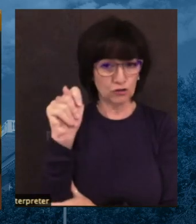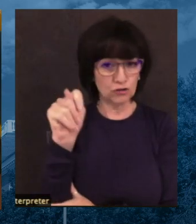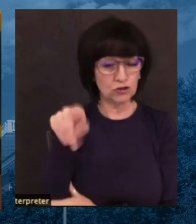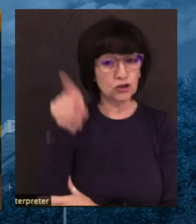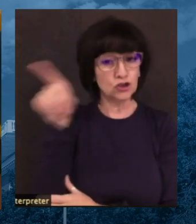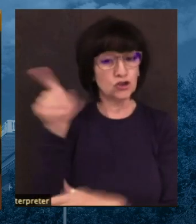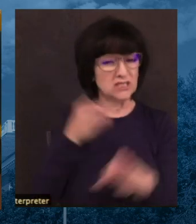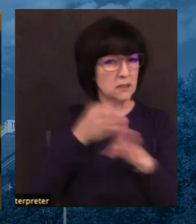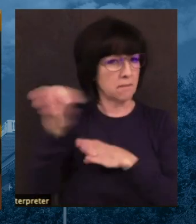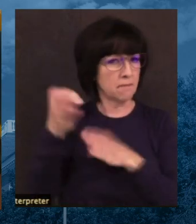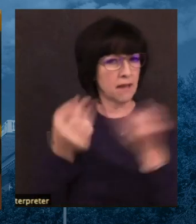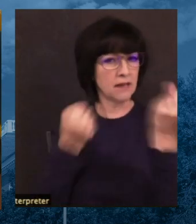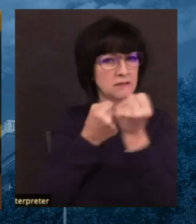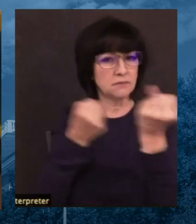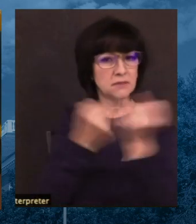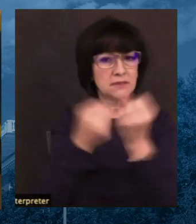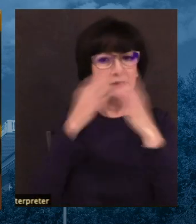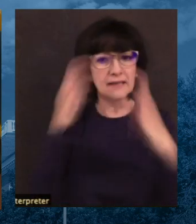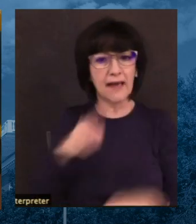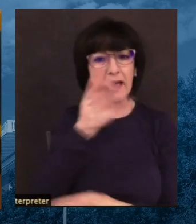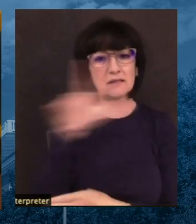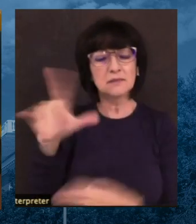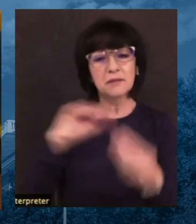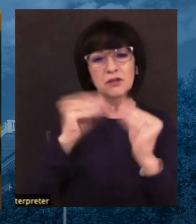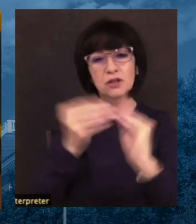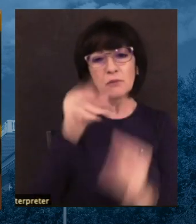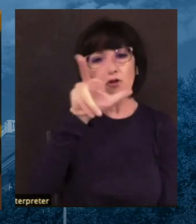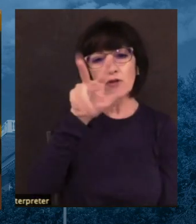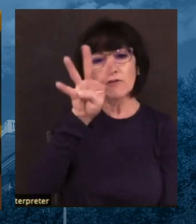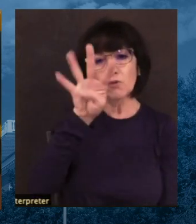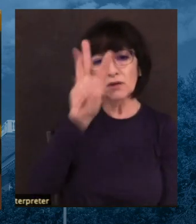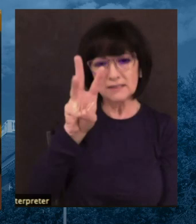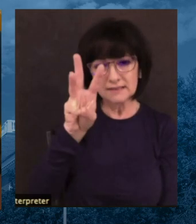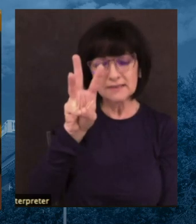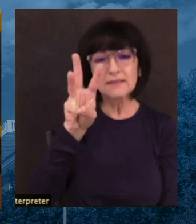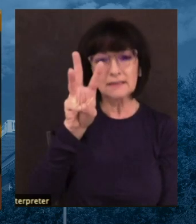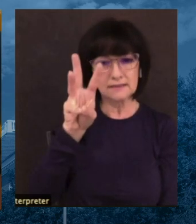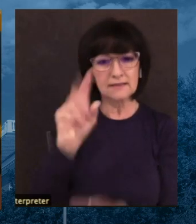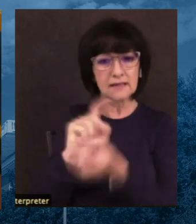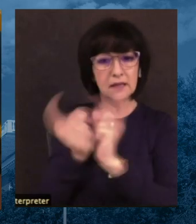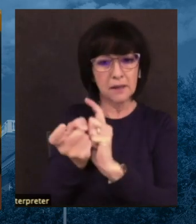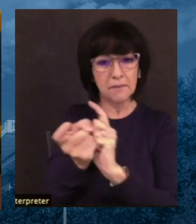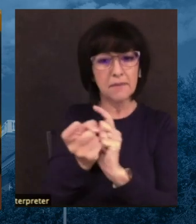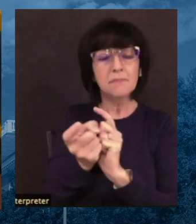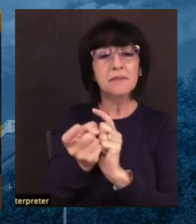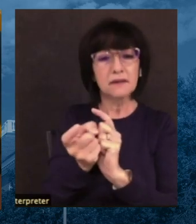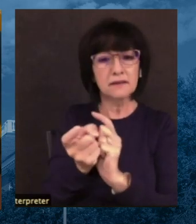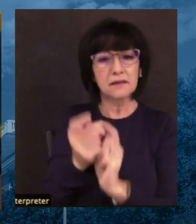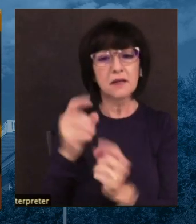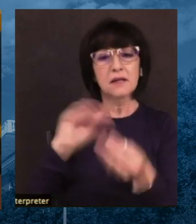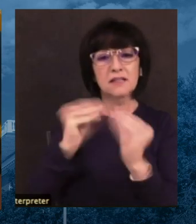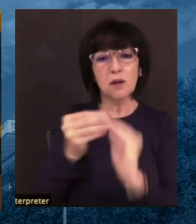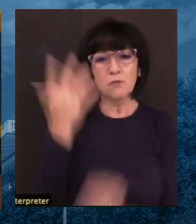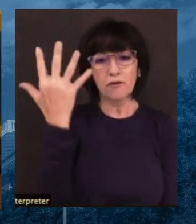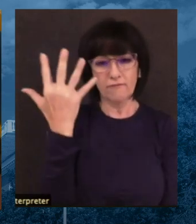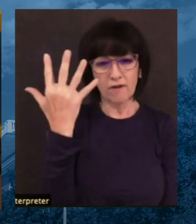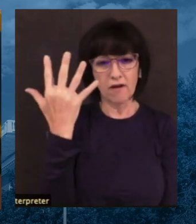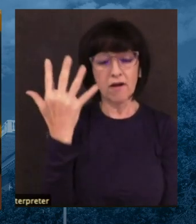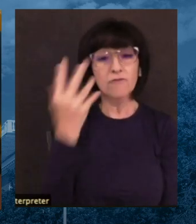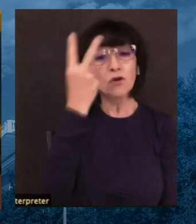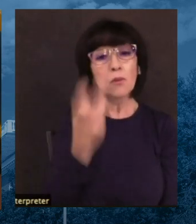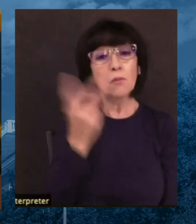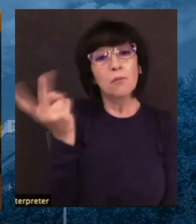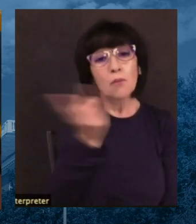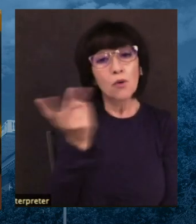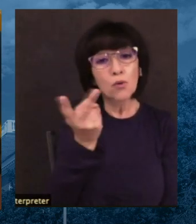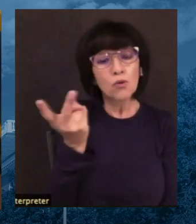sponsor of House Bill number 346, as amended by House Amendment number 5. To both of you, Representative Longhurst